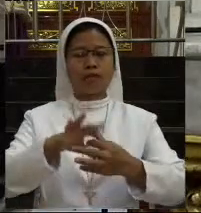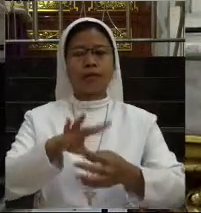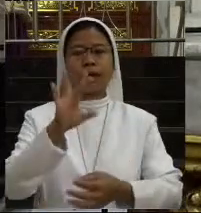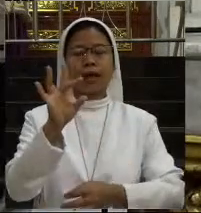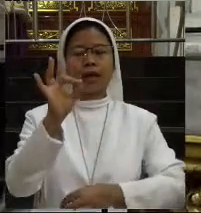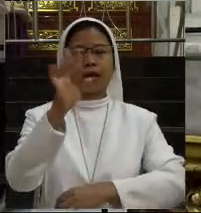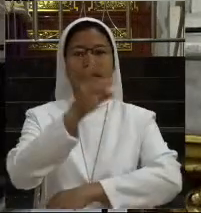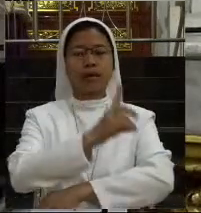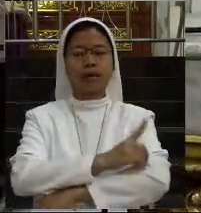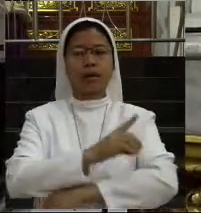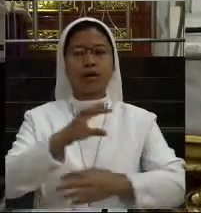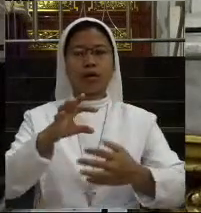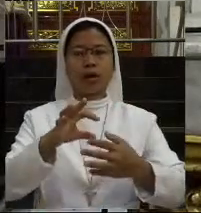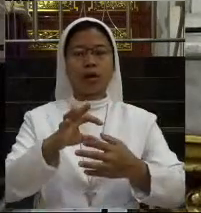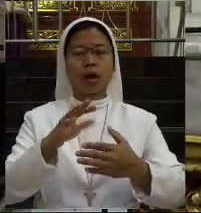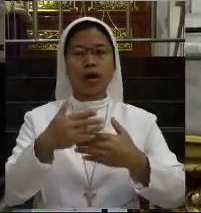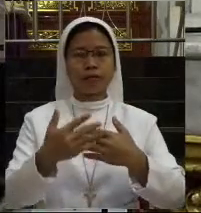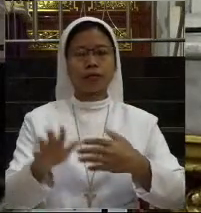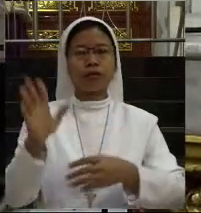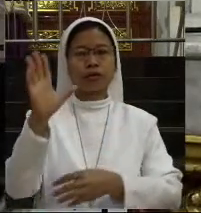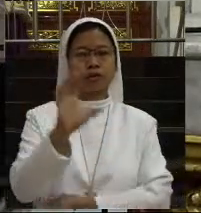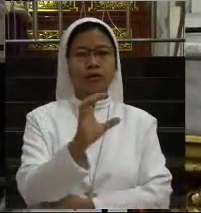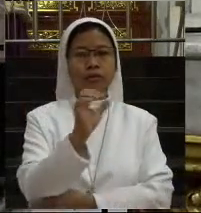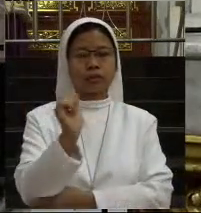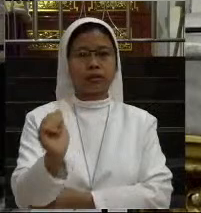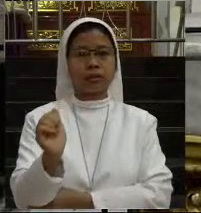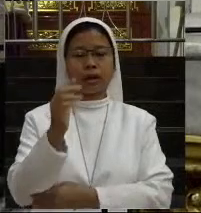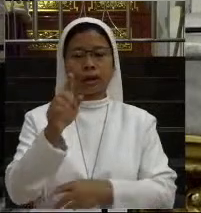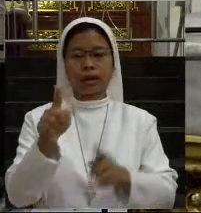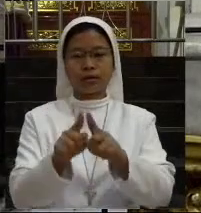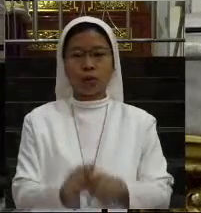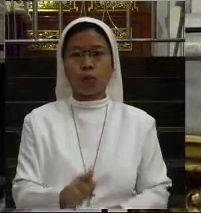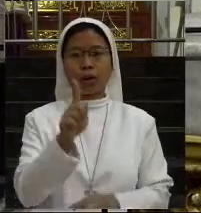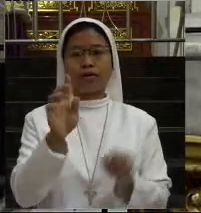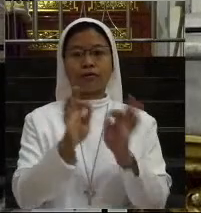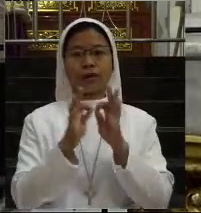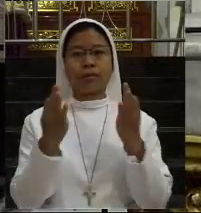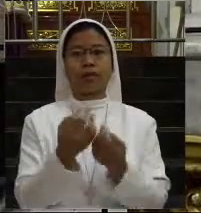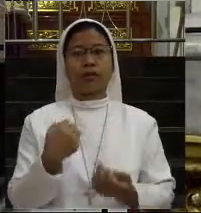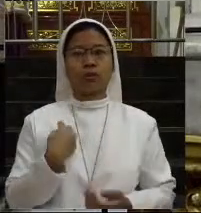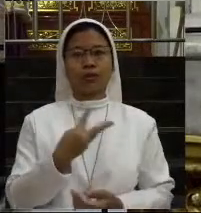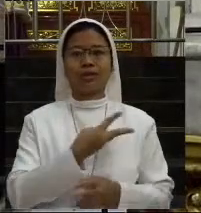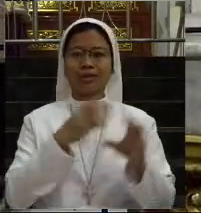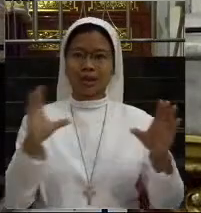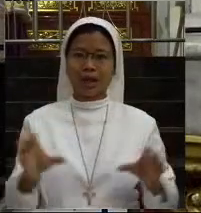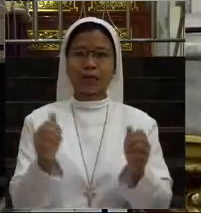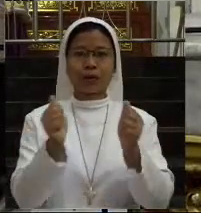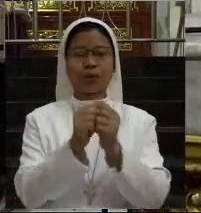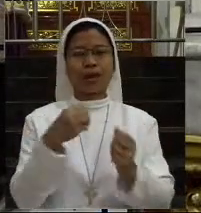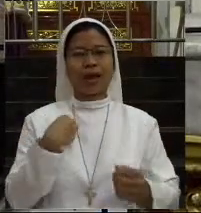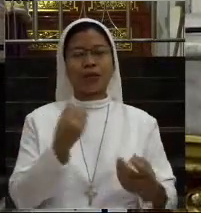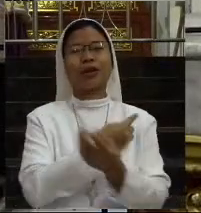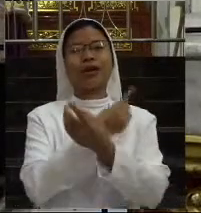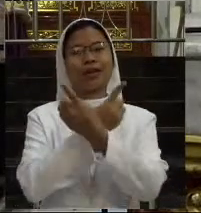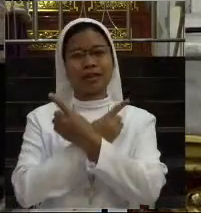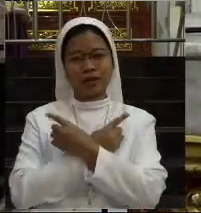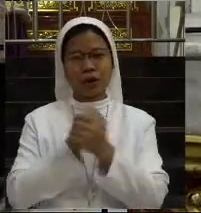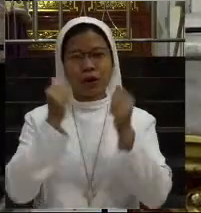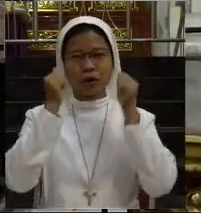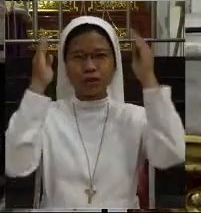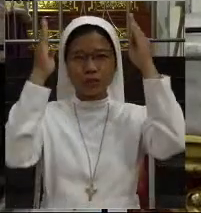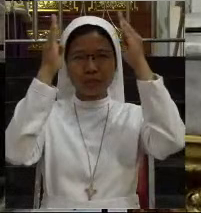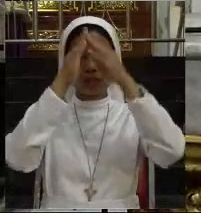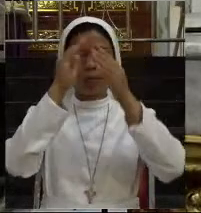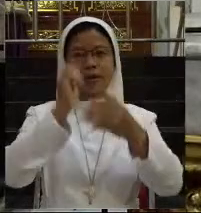Christmas. As one family, we celebrate with our dear Archbishop his